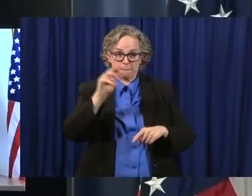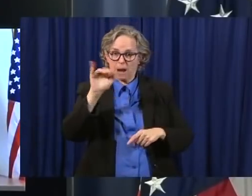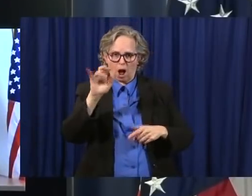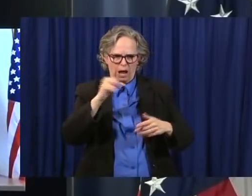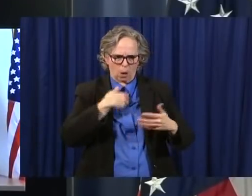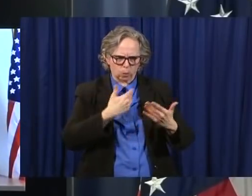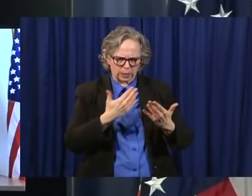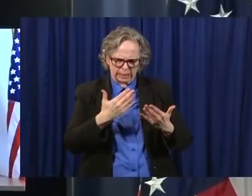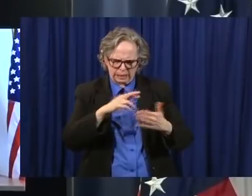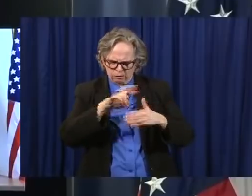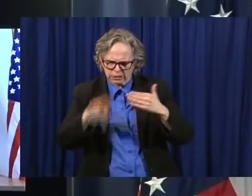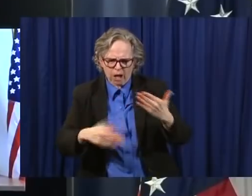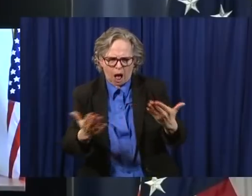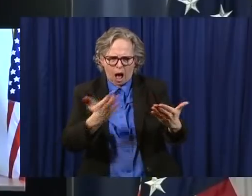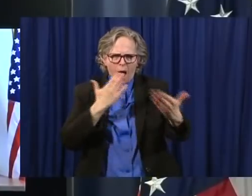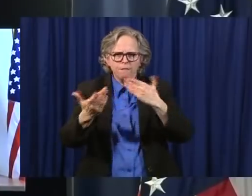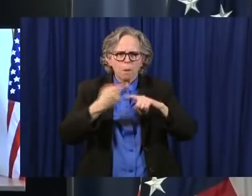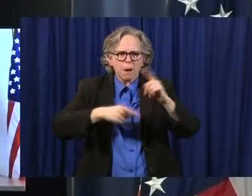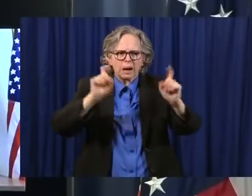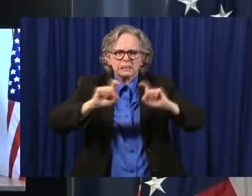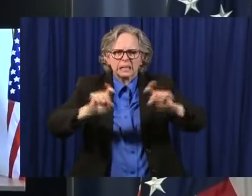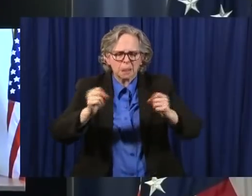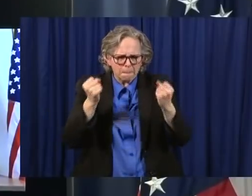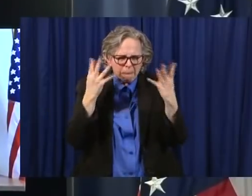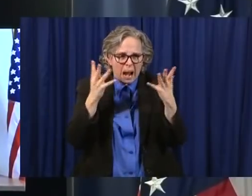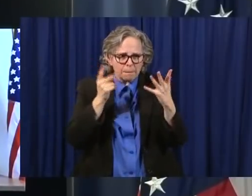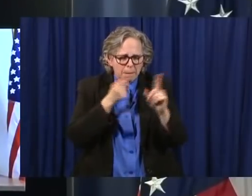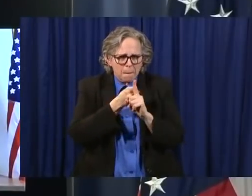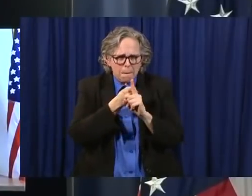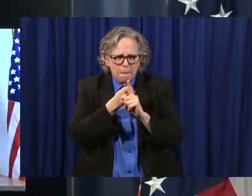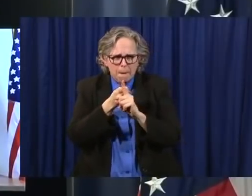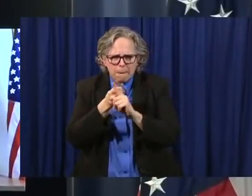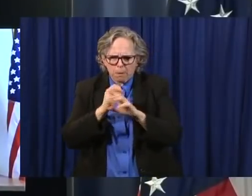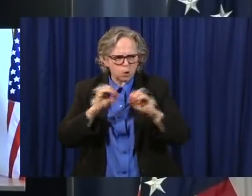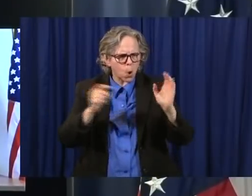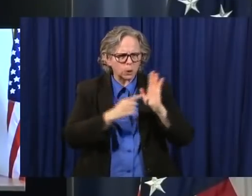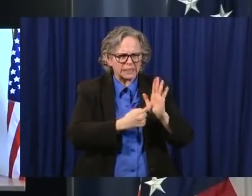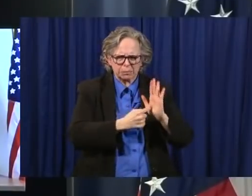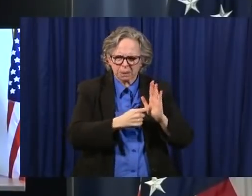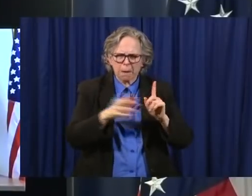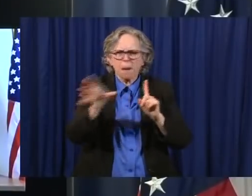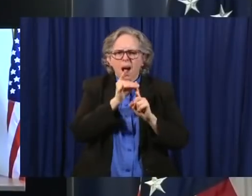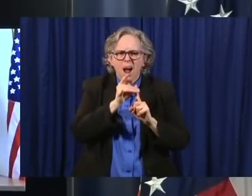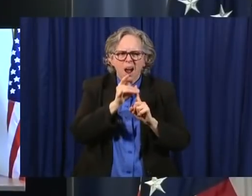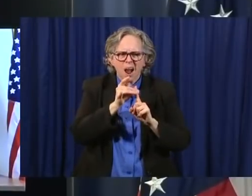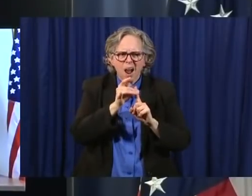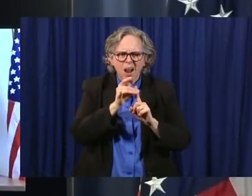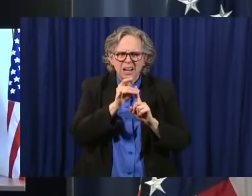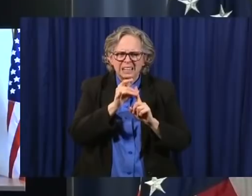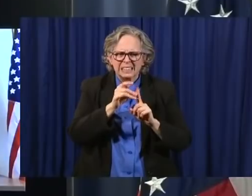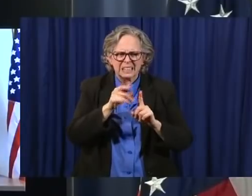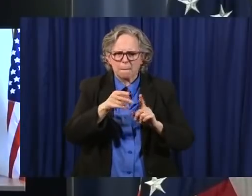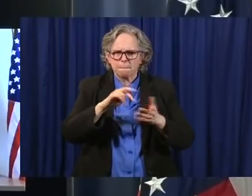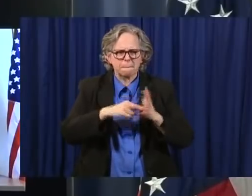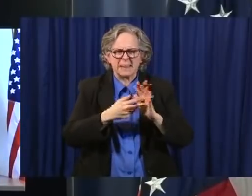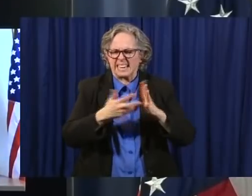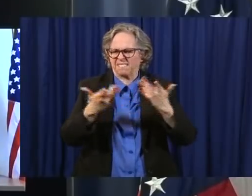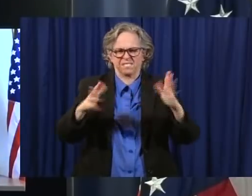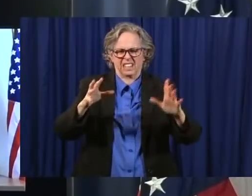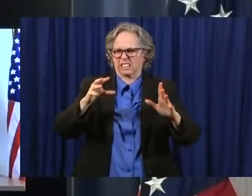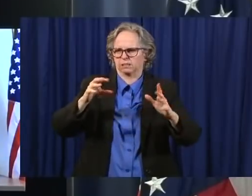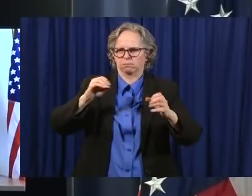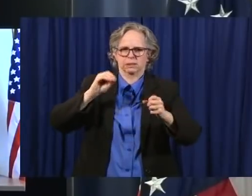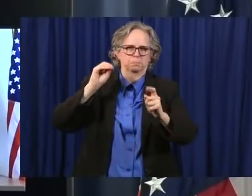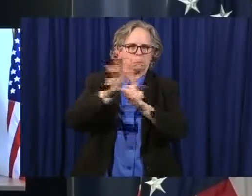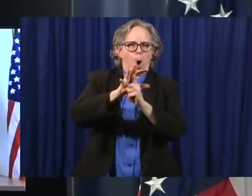and positive. We knew that everyone who lived in that prison had had exposure, and the separation wasn't going to work.